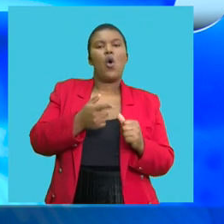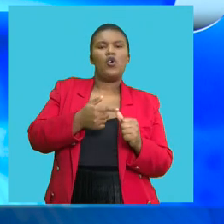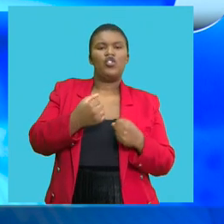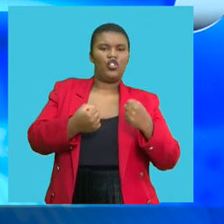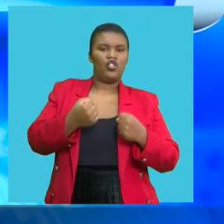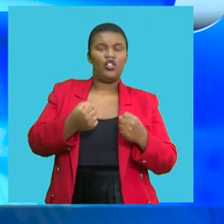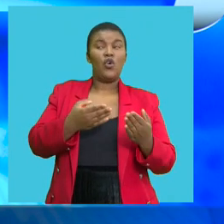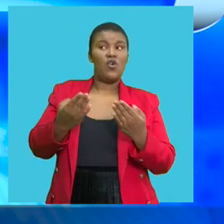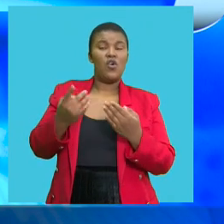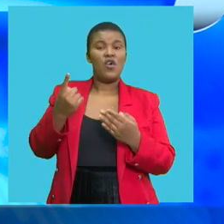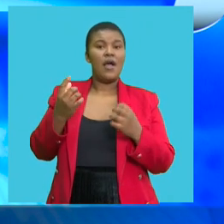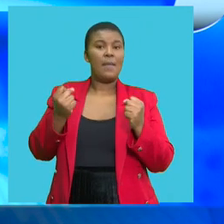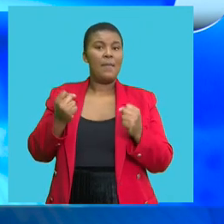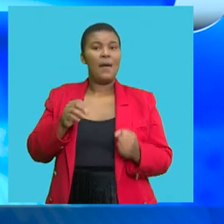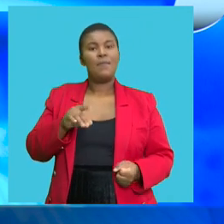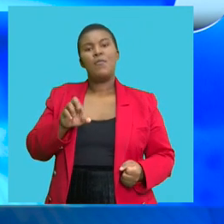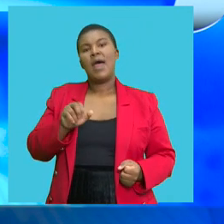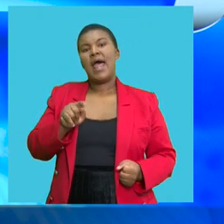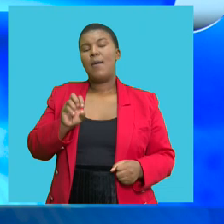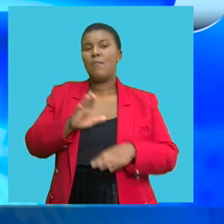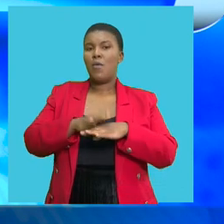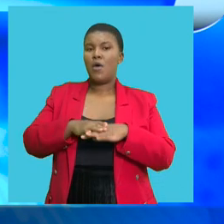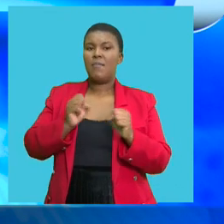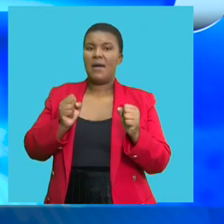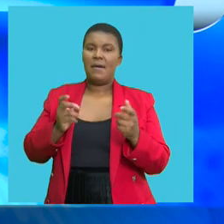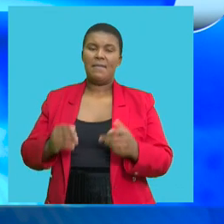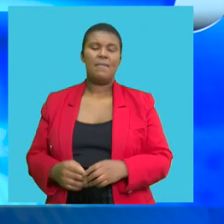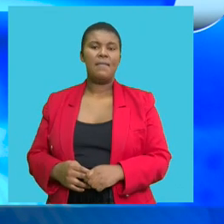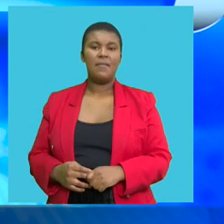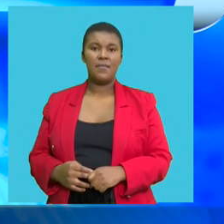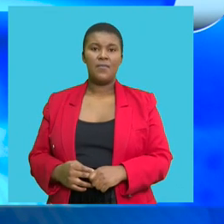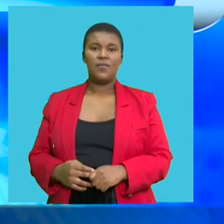Dealers Association, Brandon Cohen, provides insights on the situation.